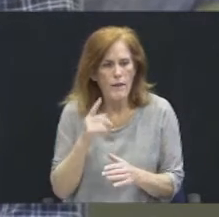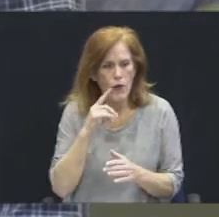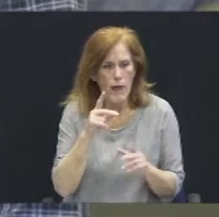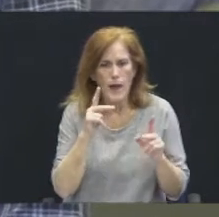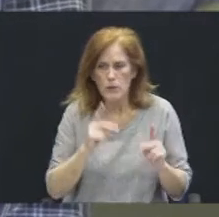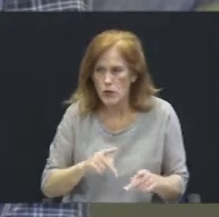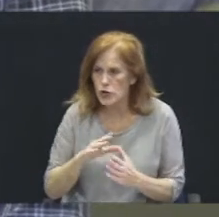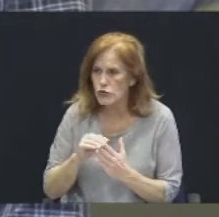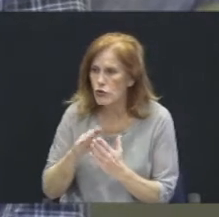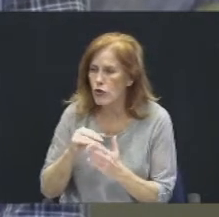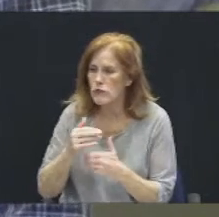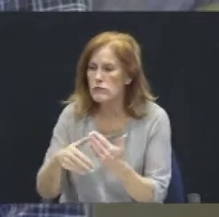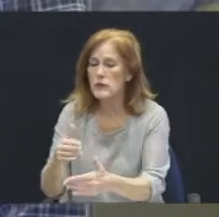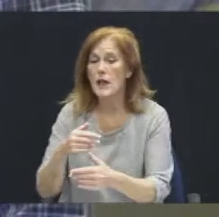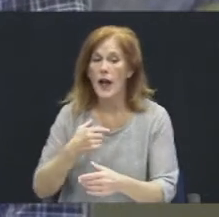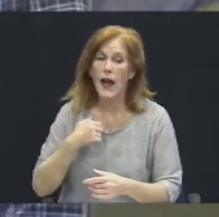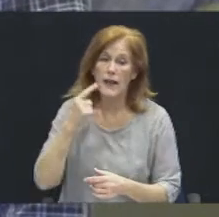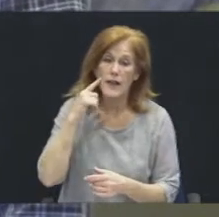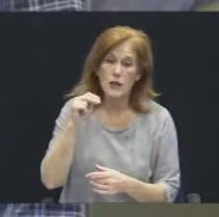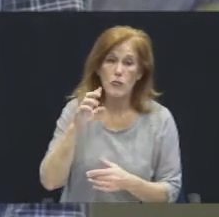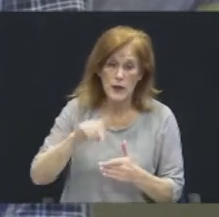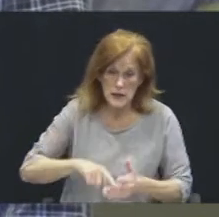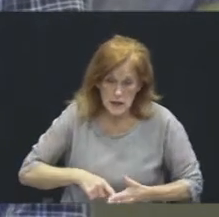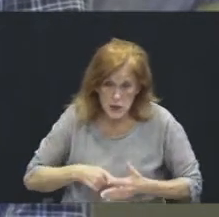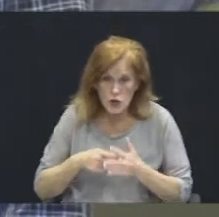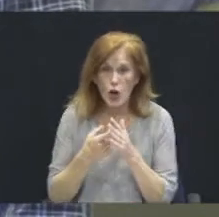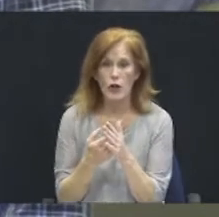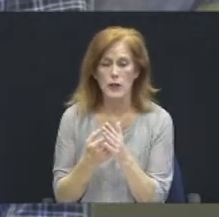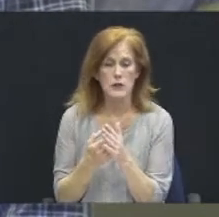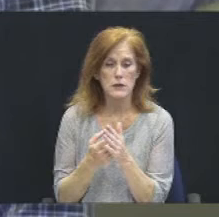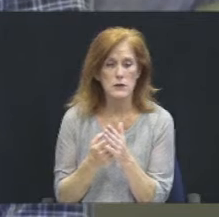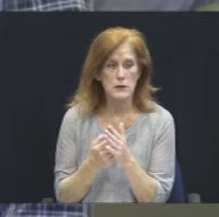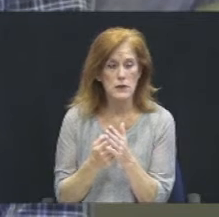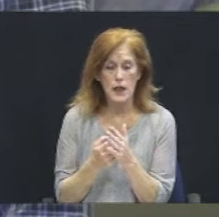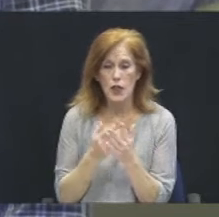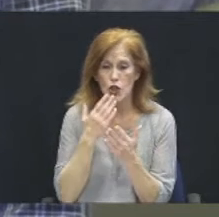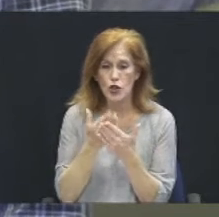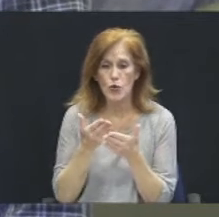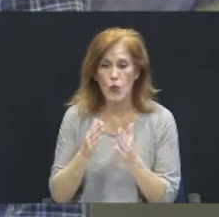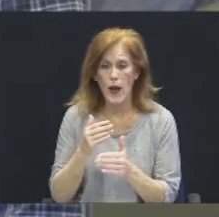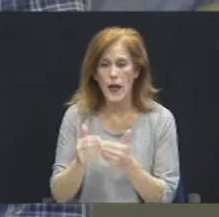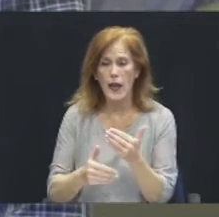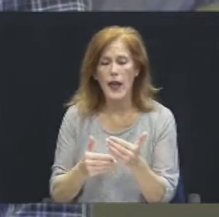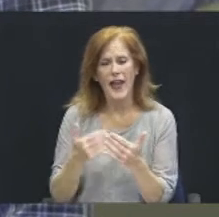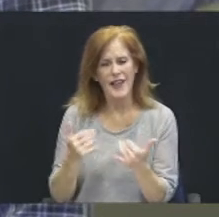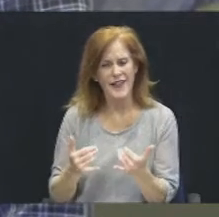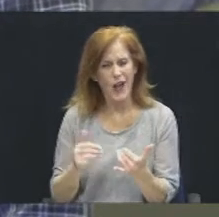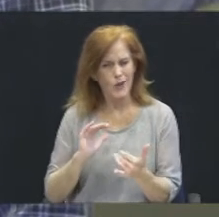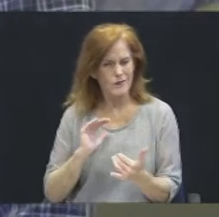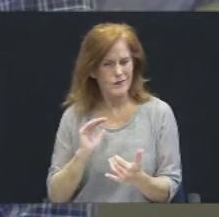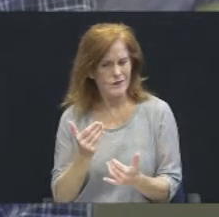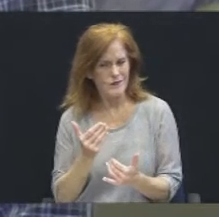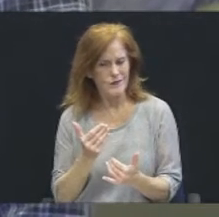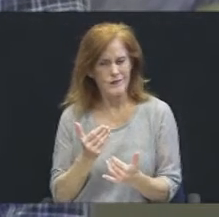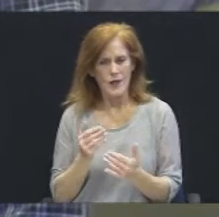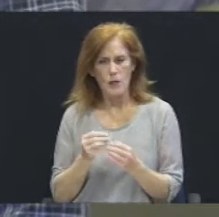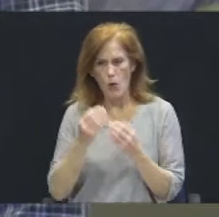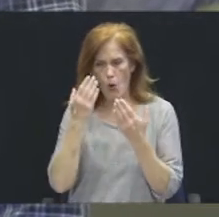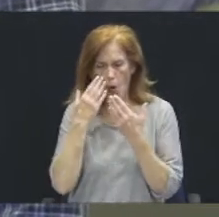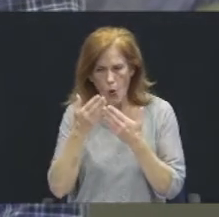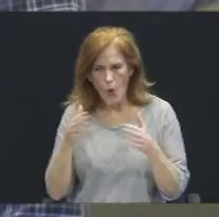I really think Nebraska is going in the right direction. And is a much more open to the